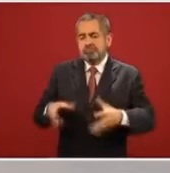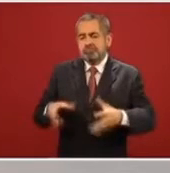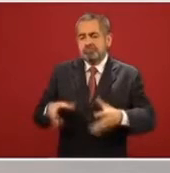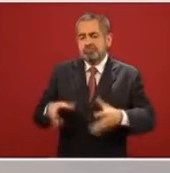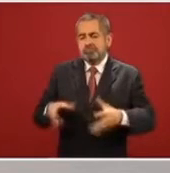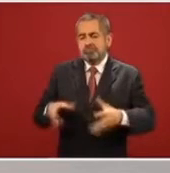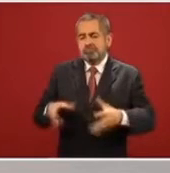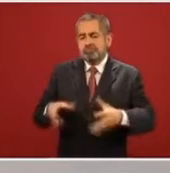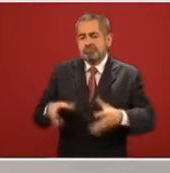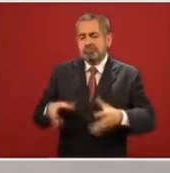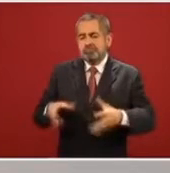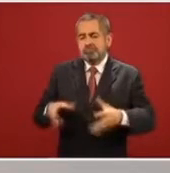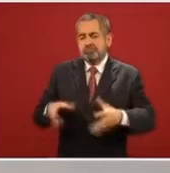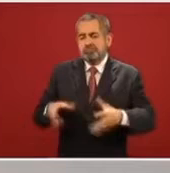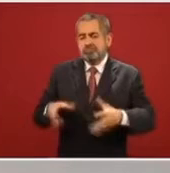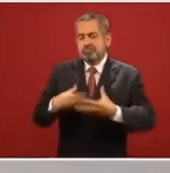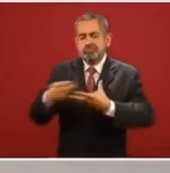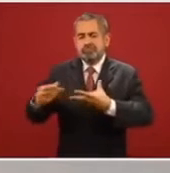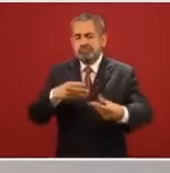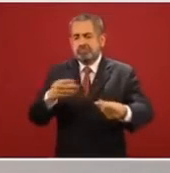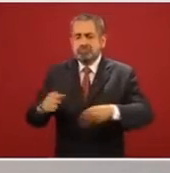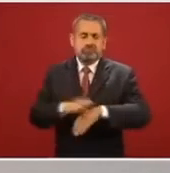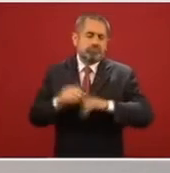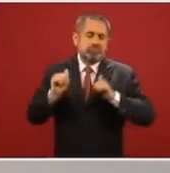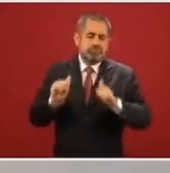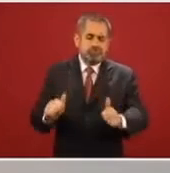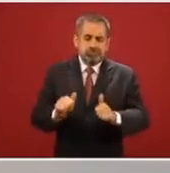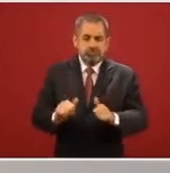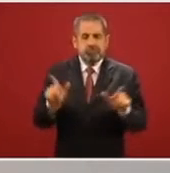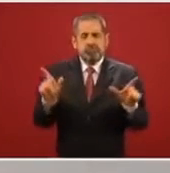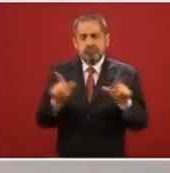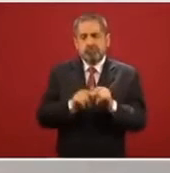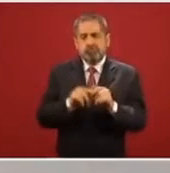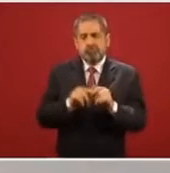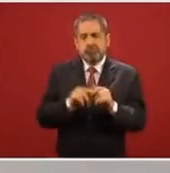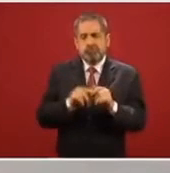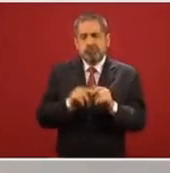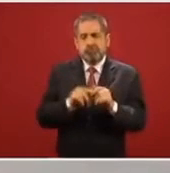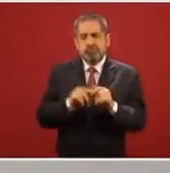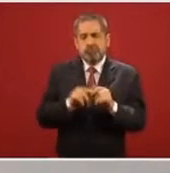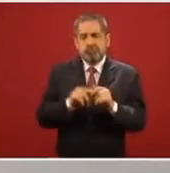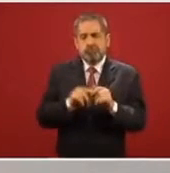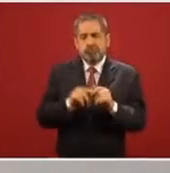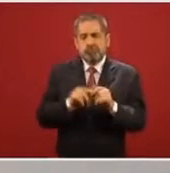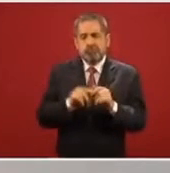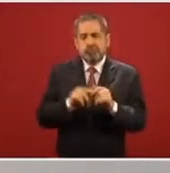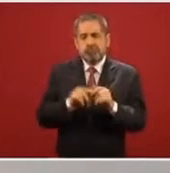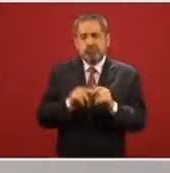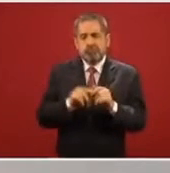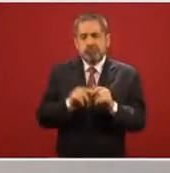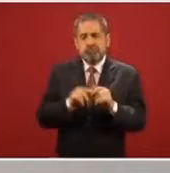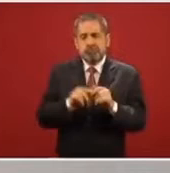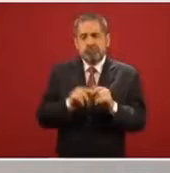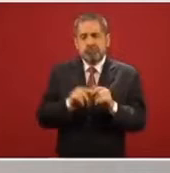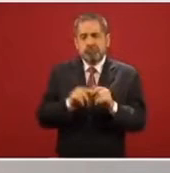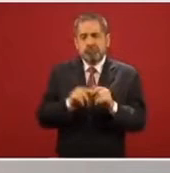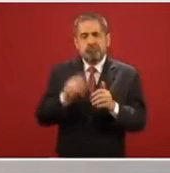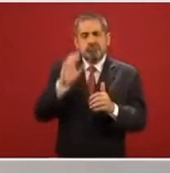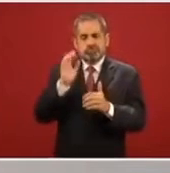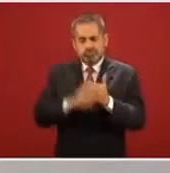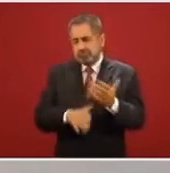no longer be transmission, y la epidemia se agotará and the epidemic will have